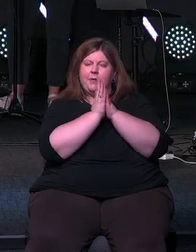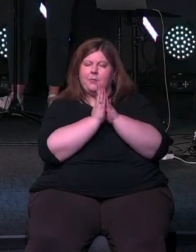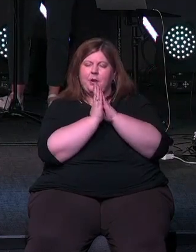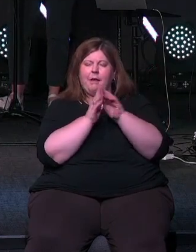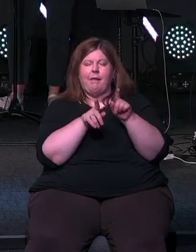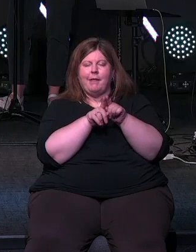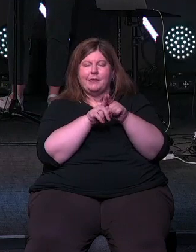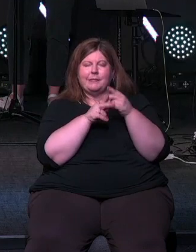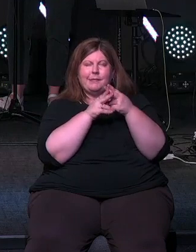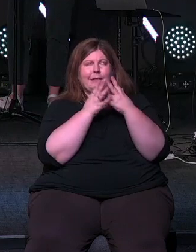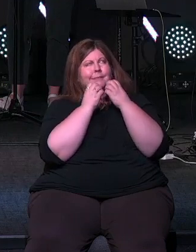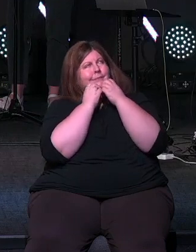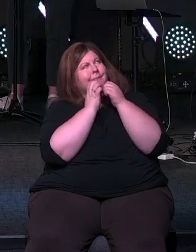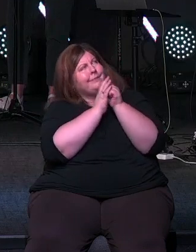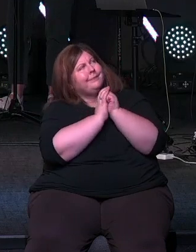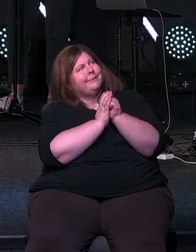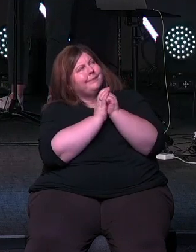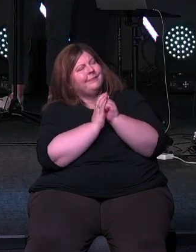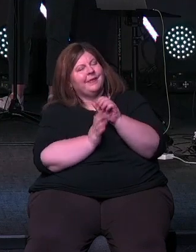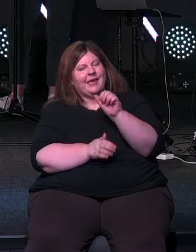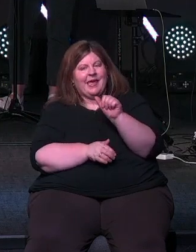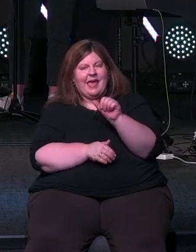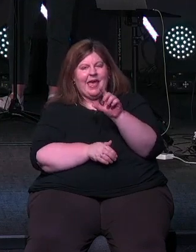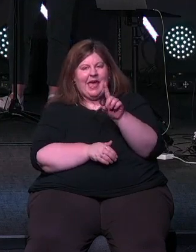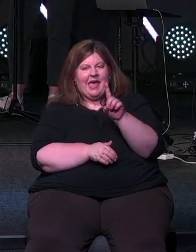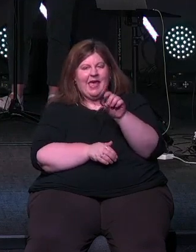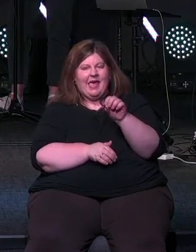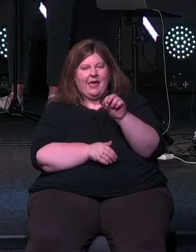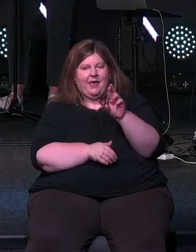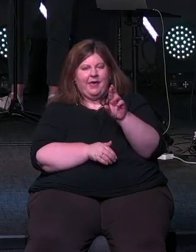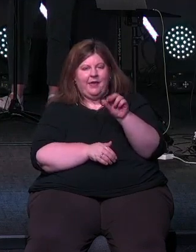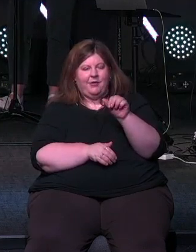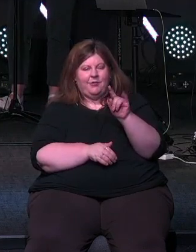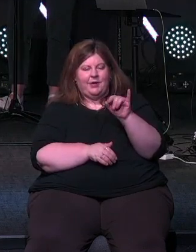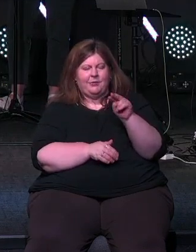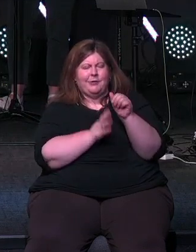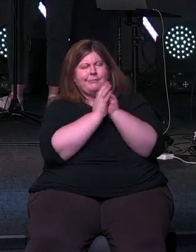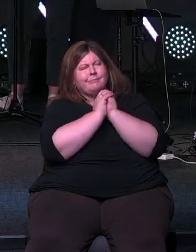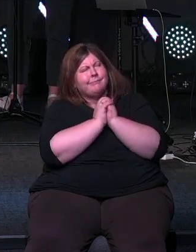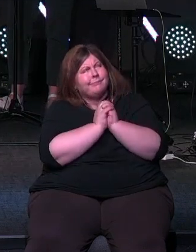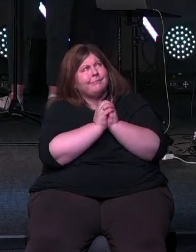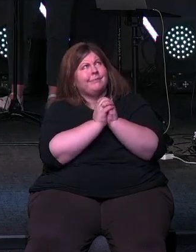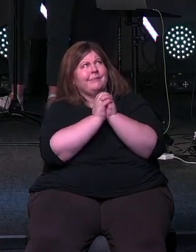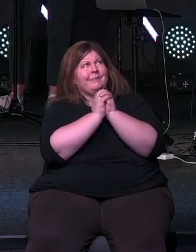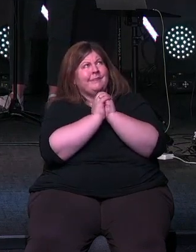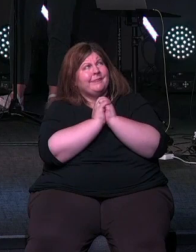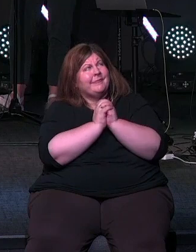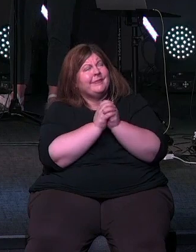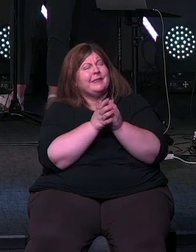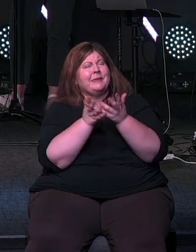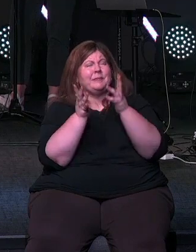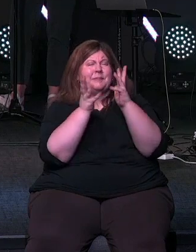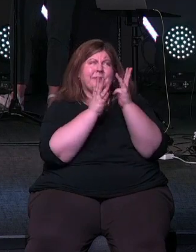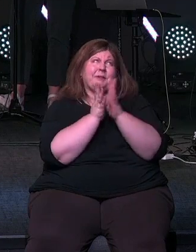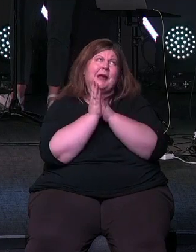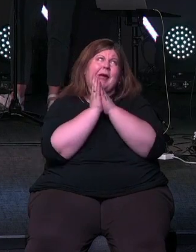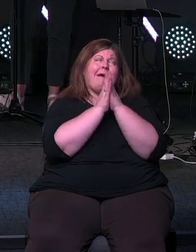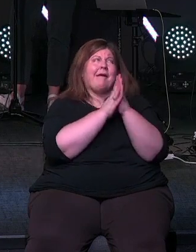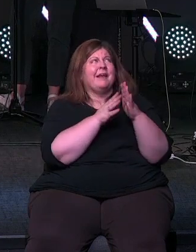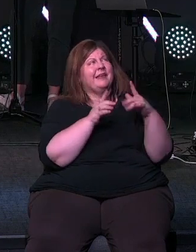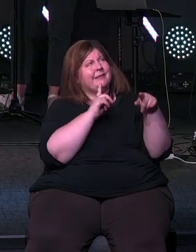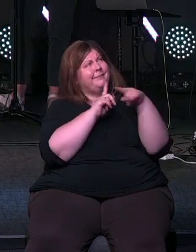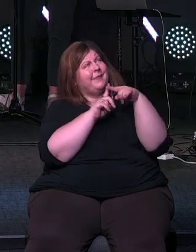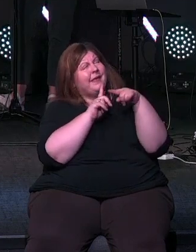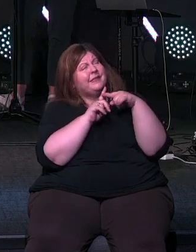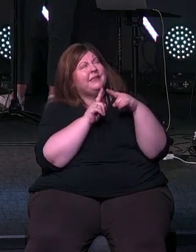adoration. How do you just give God glory and praise and worship and affirmation and celebration?